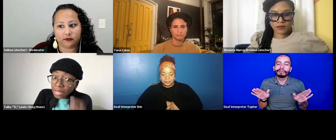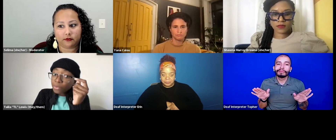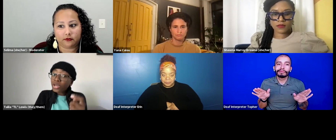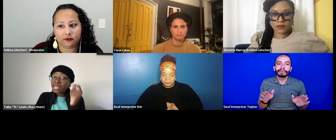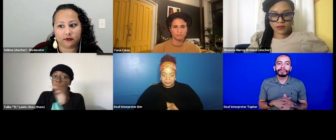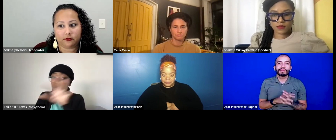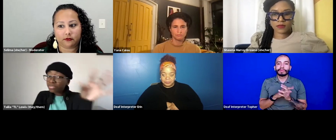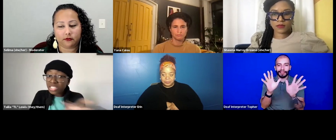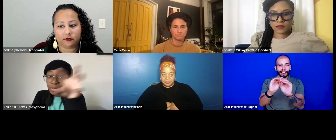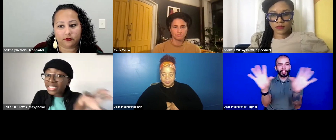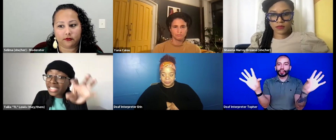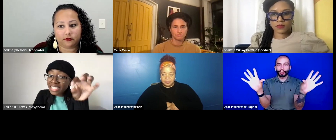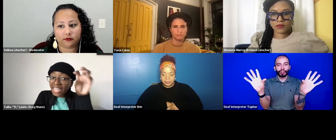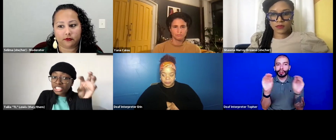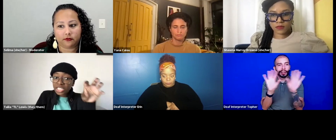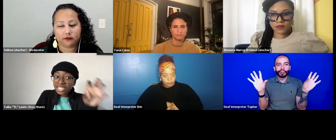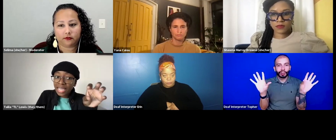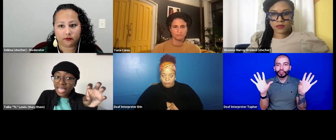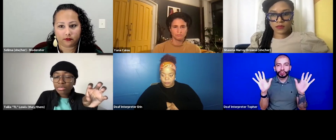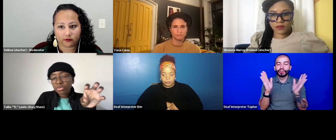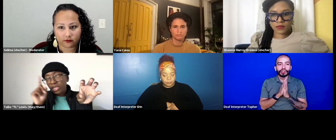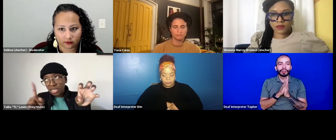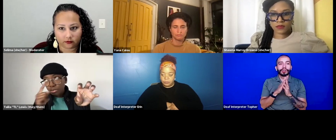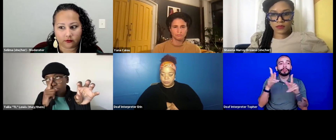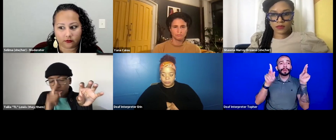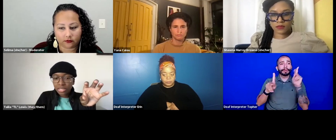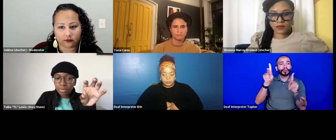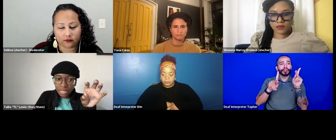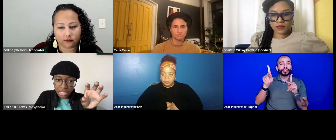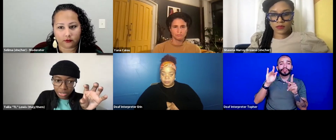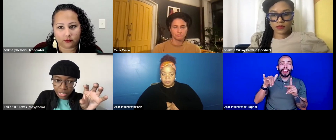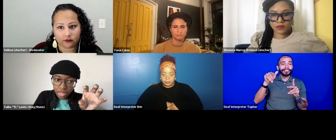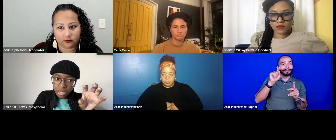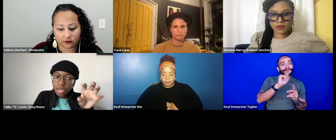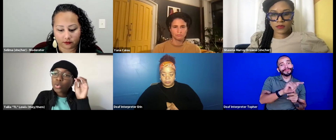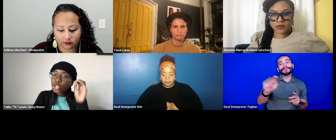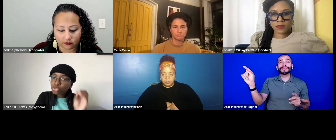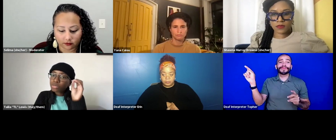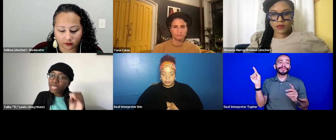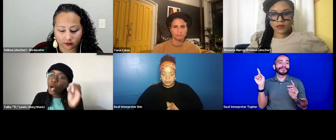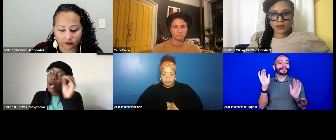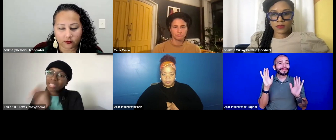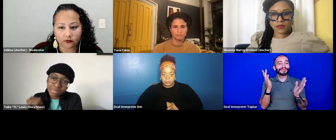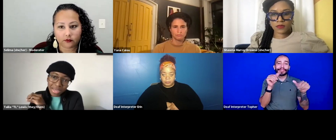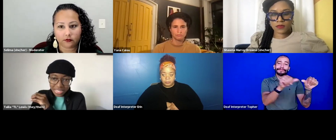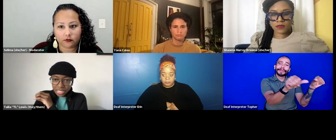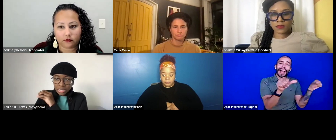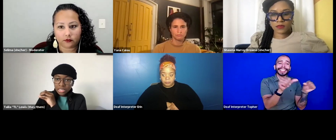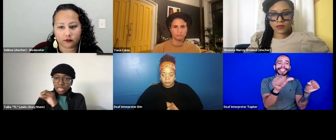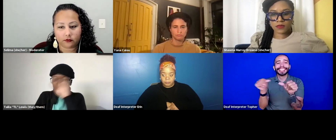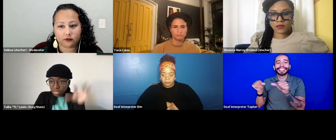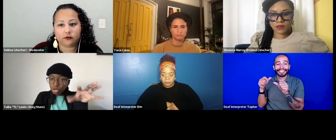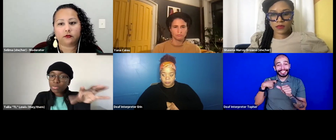The people in all of these places that I just named, with the exception of, I think, the military, used to be called